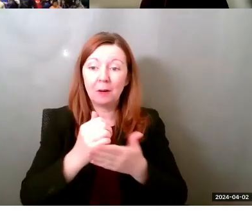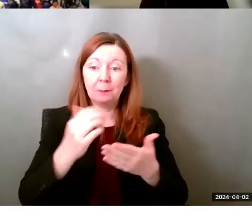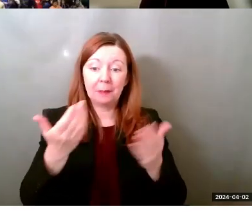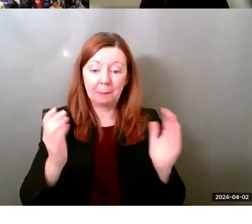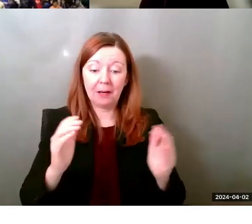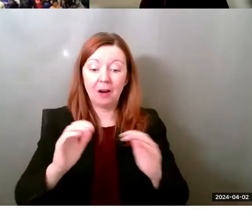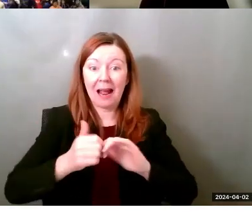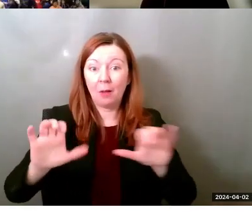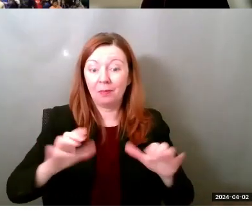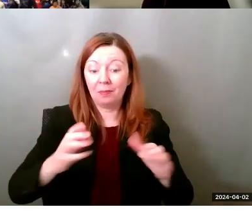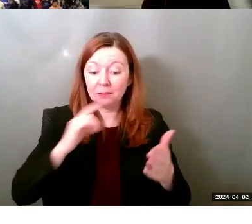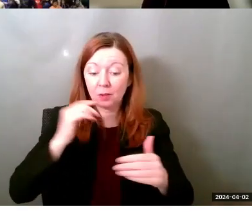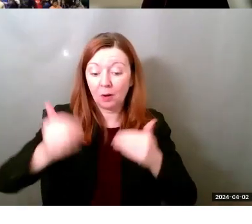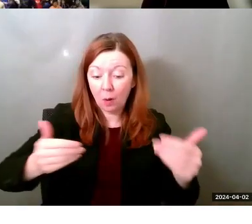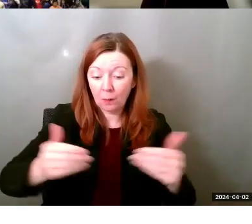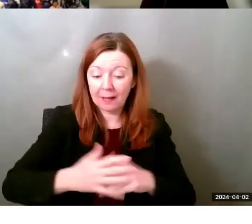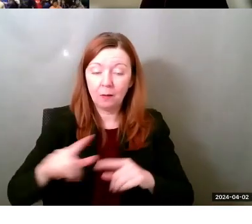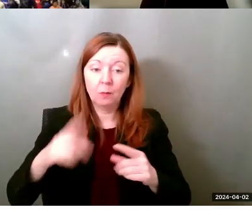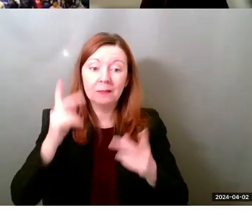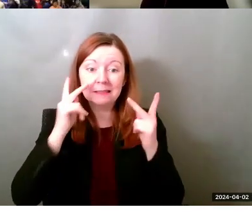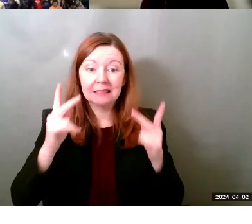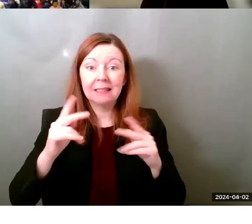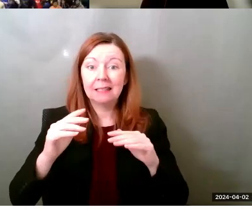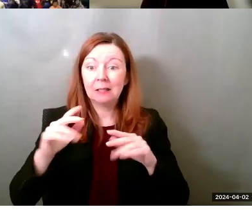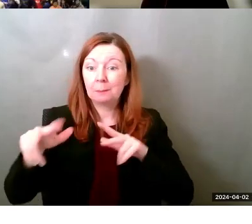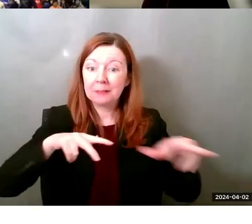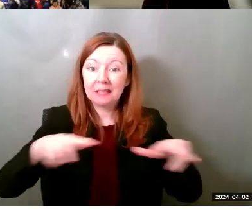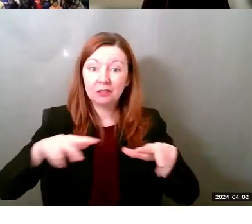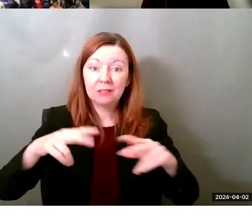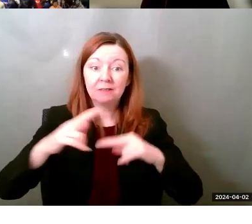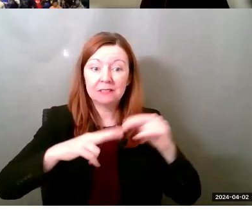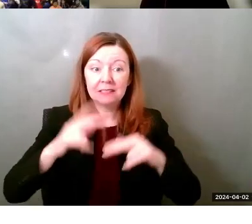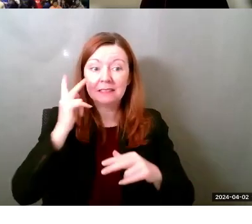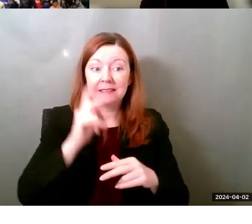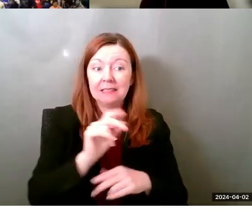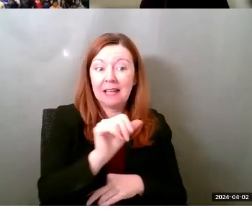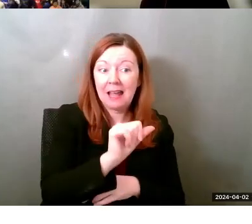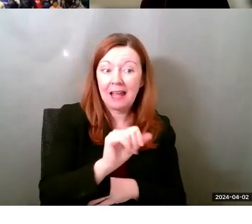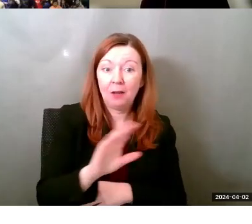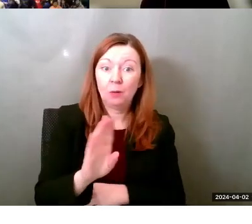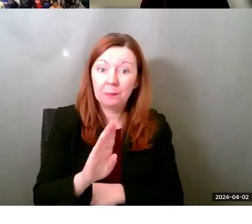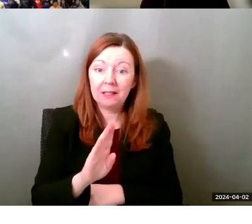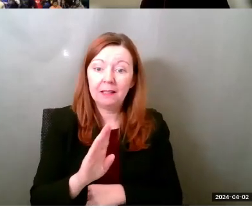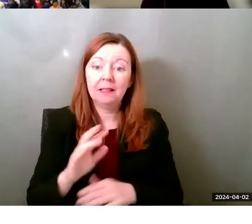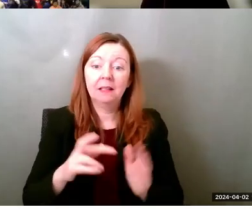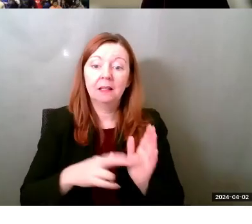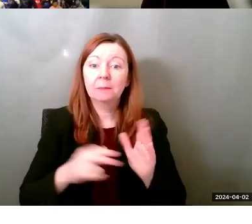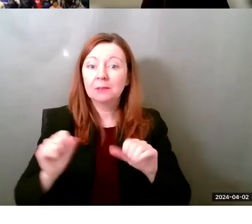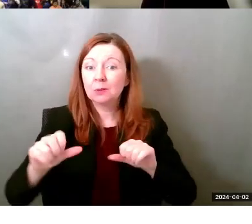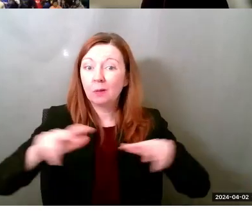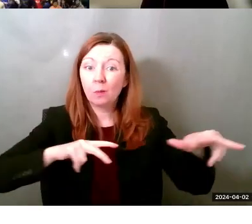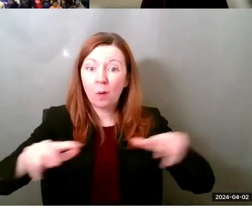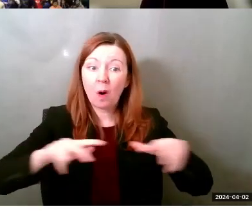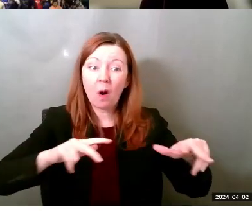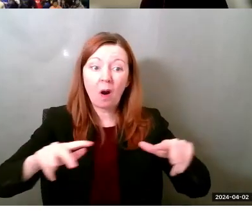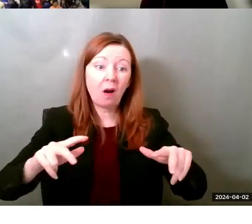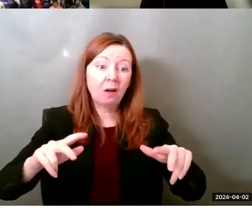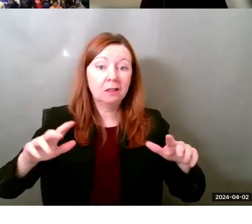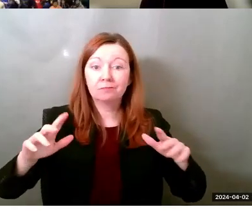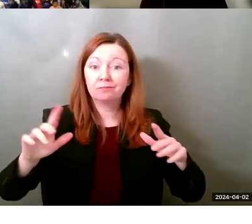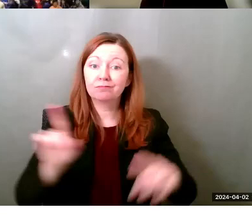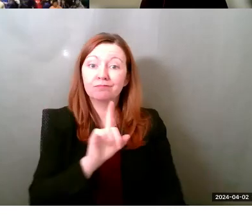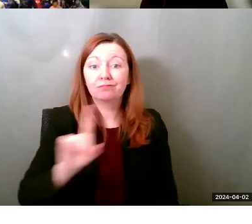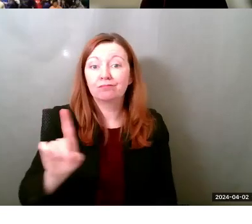doing. And when we look at pedestrian facilities and see level of service A or level of service B, you can walk around in an unimpeded